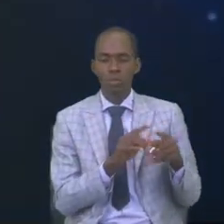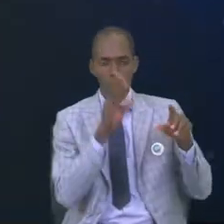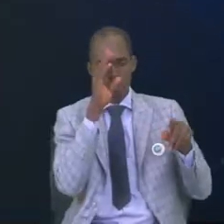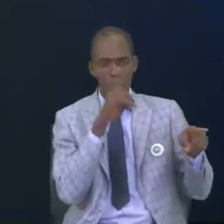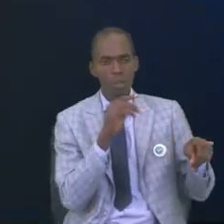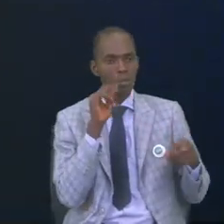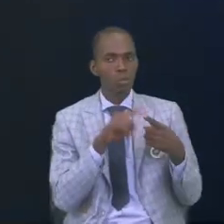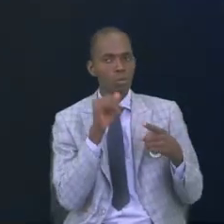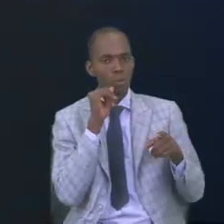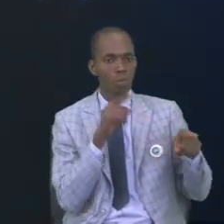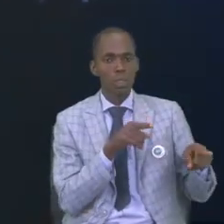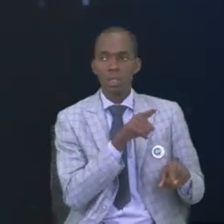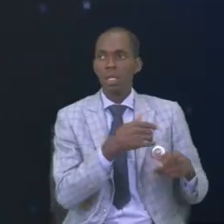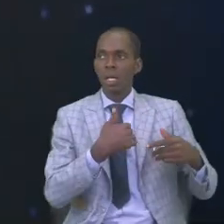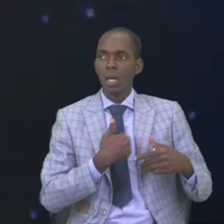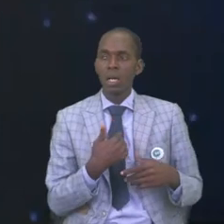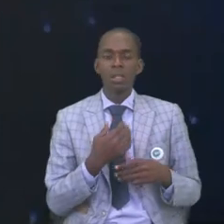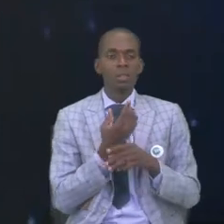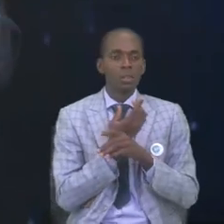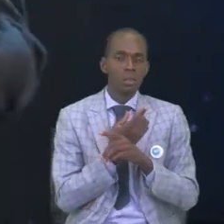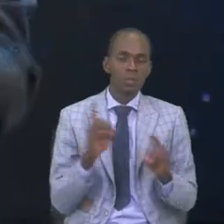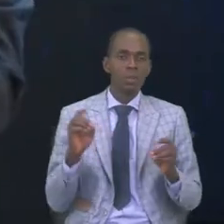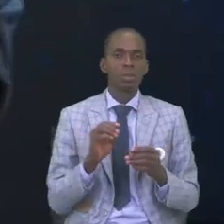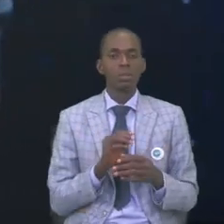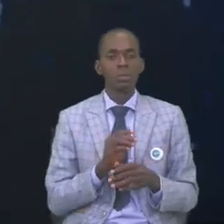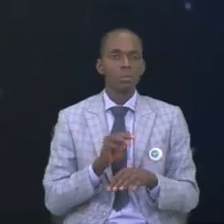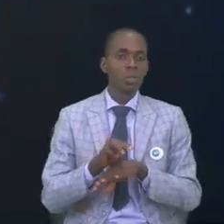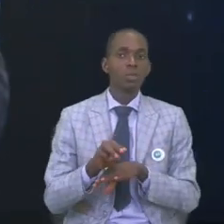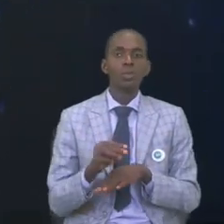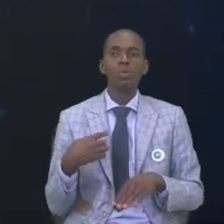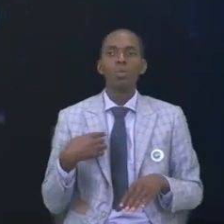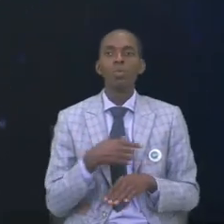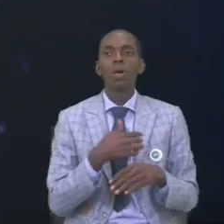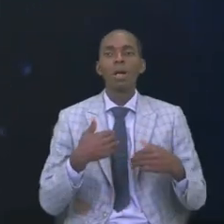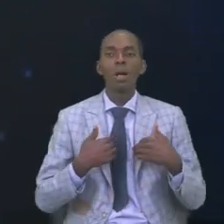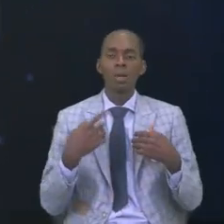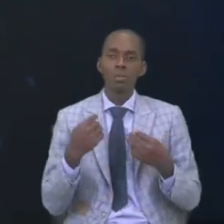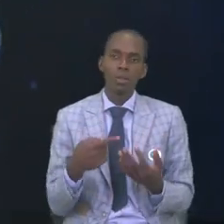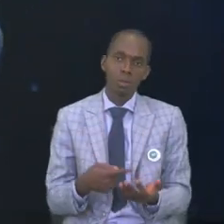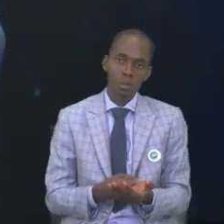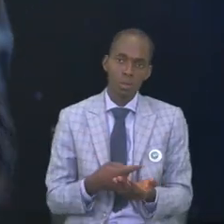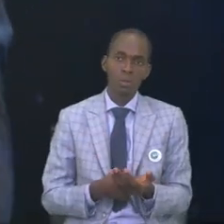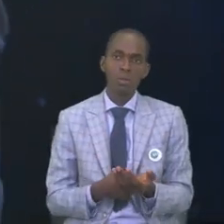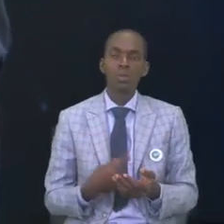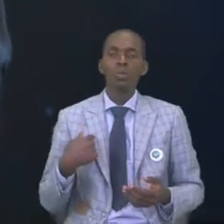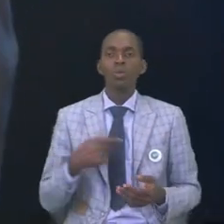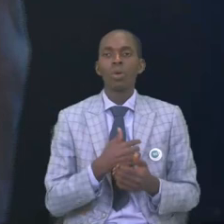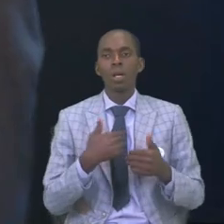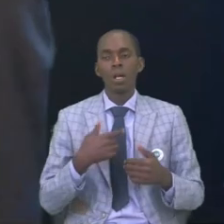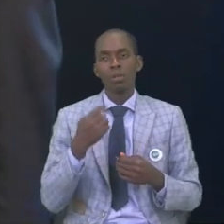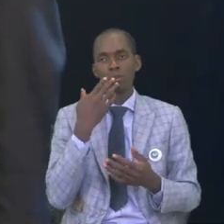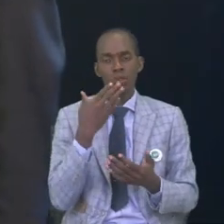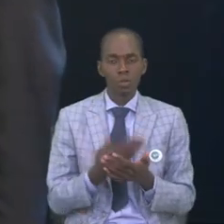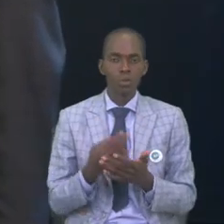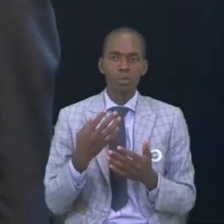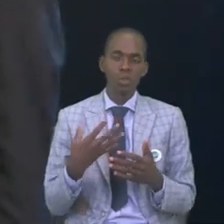has, she has deliverance ministry. No, we have the gospel. We have the good news. And when Christ